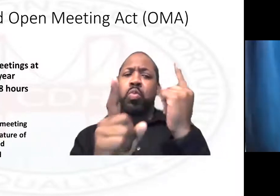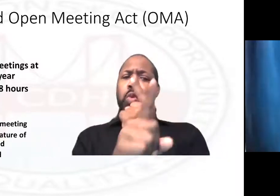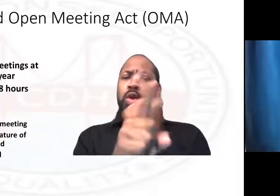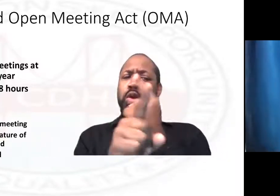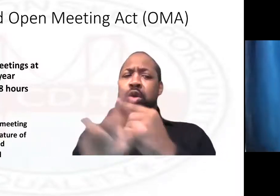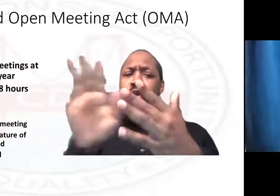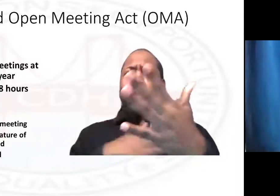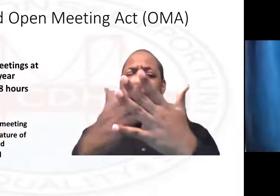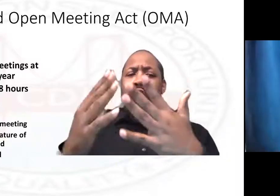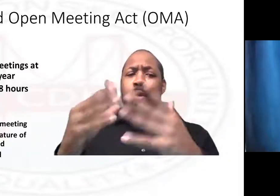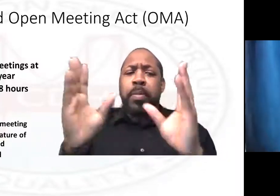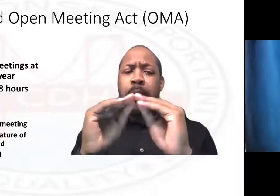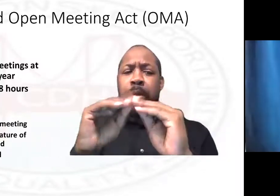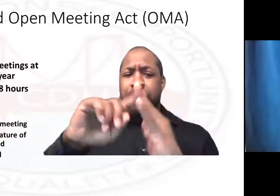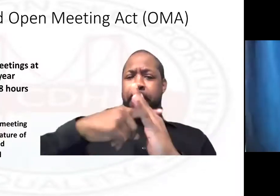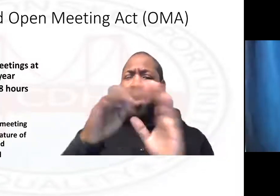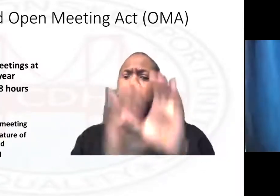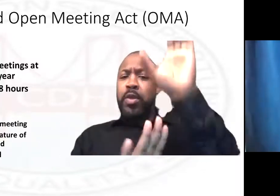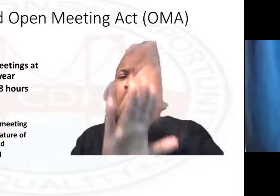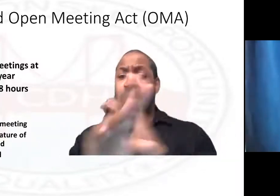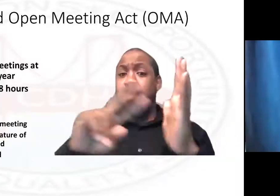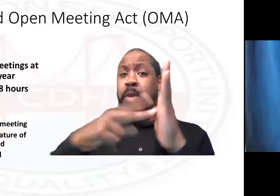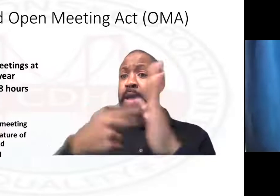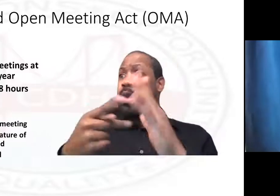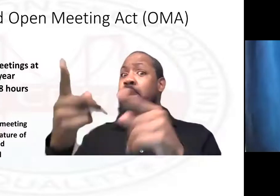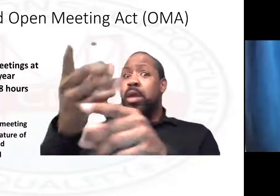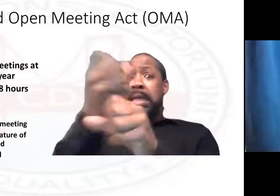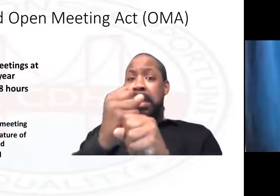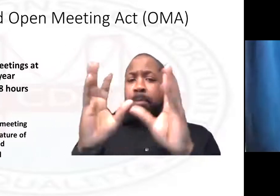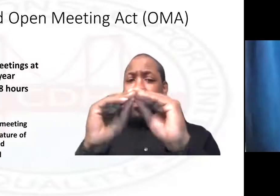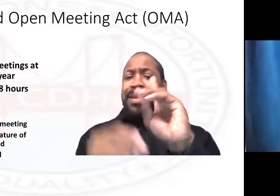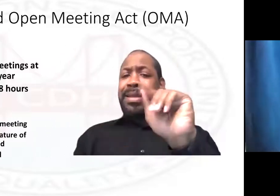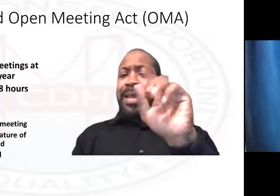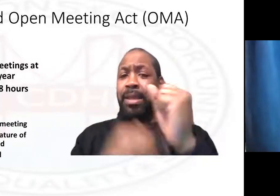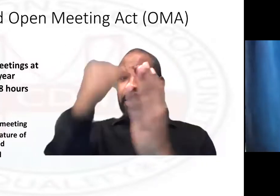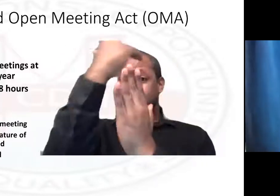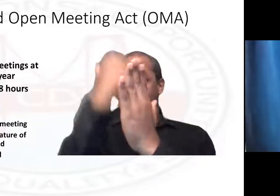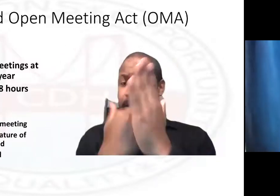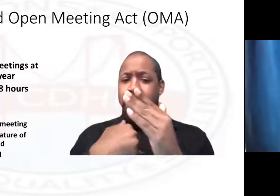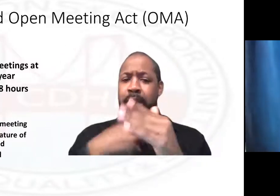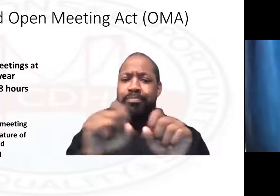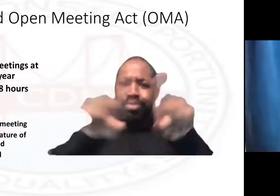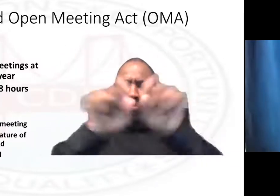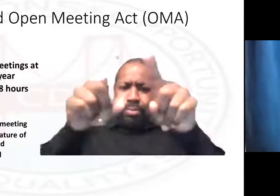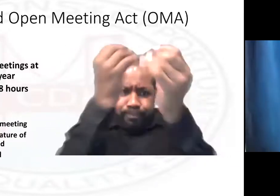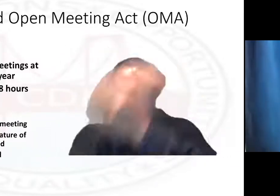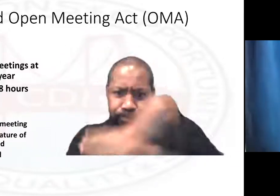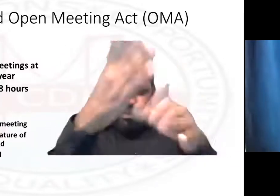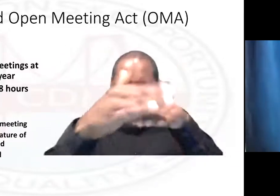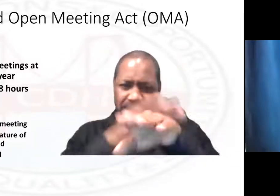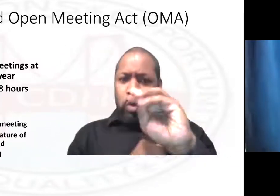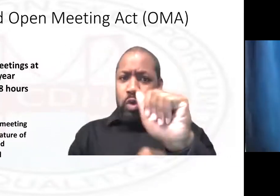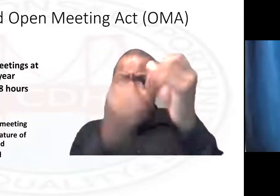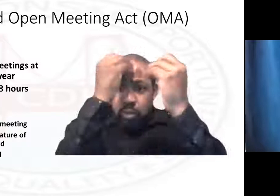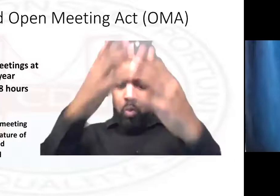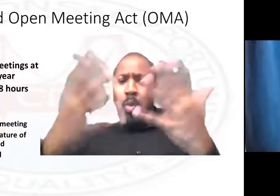the reasons that people want it to be open and accessible is that anytime there is a meeting date, it